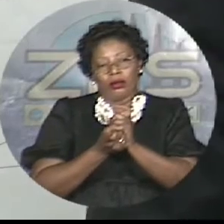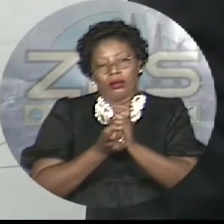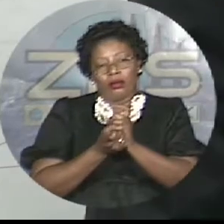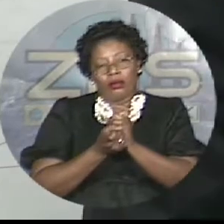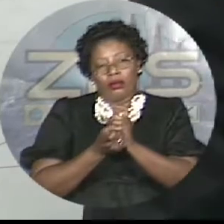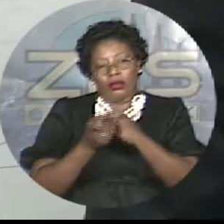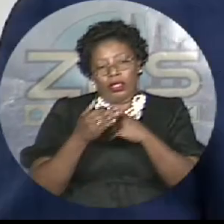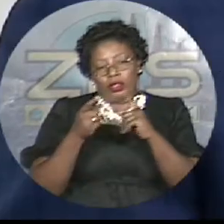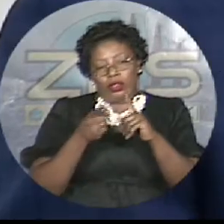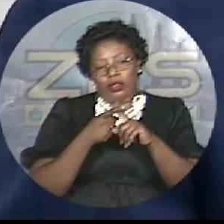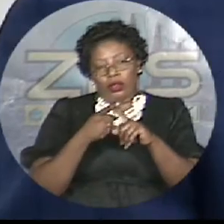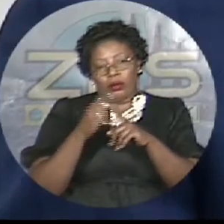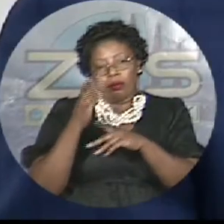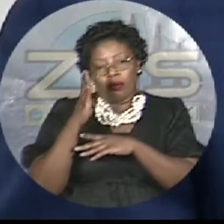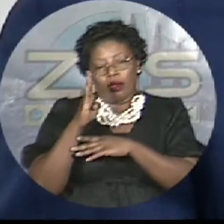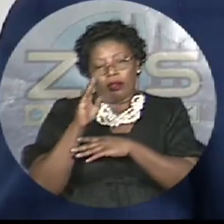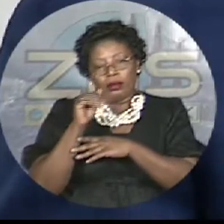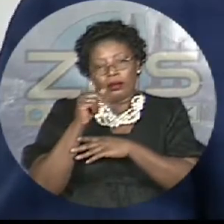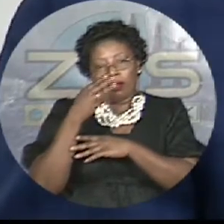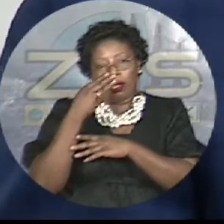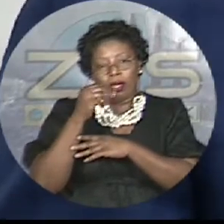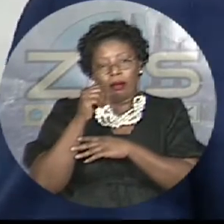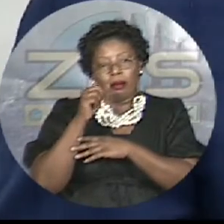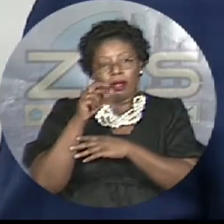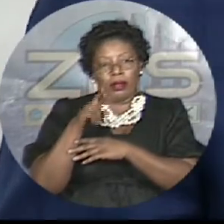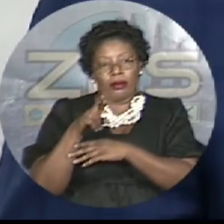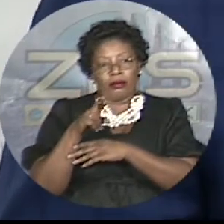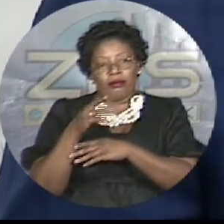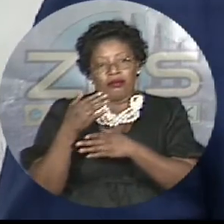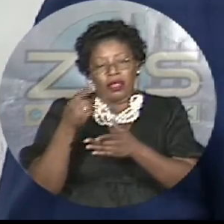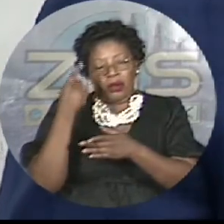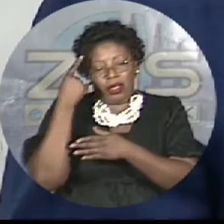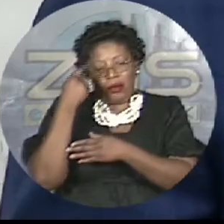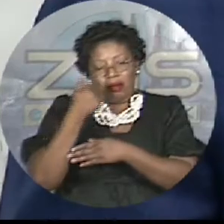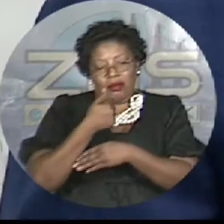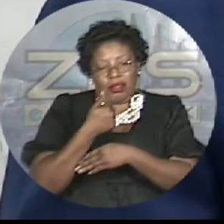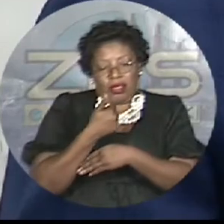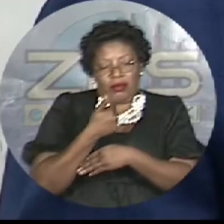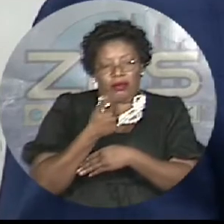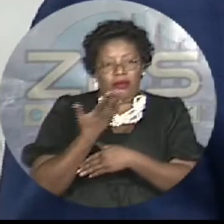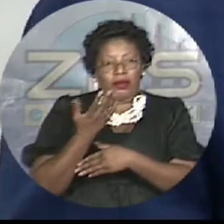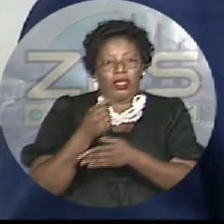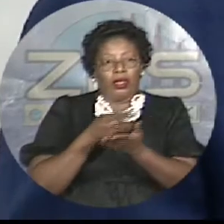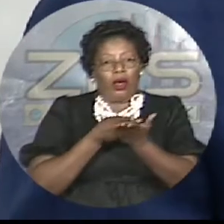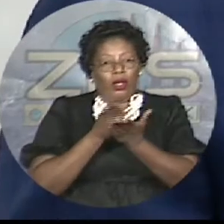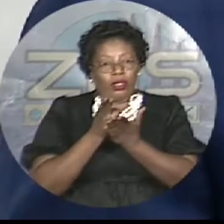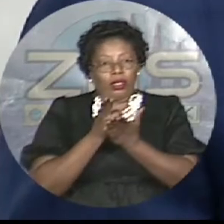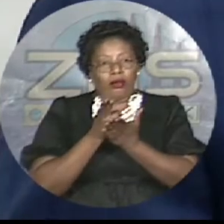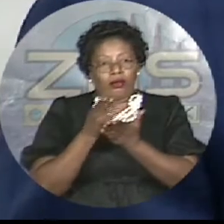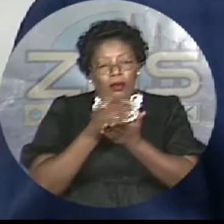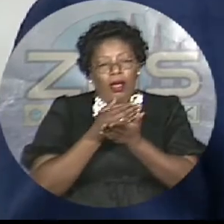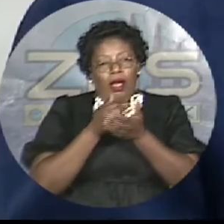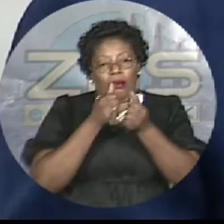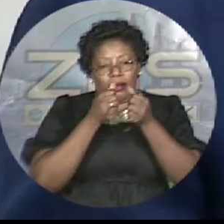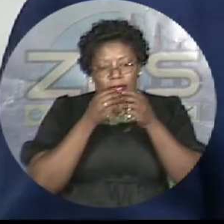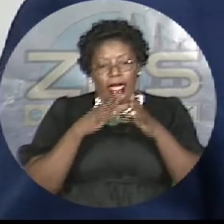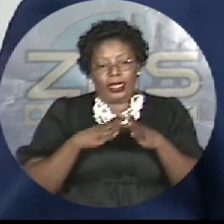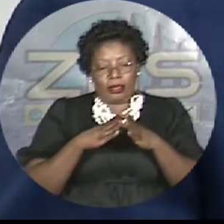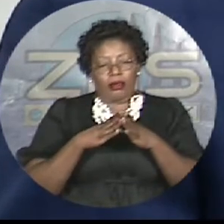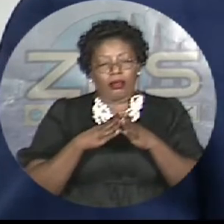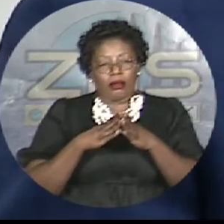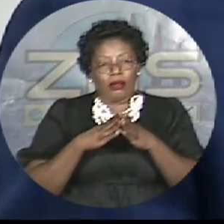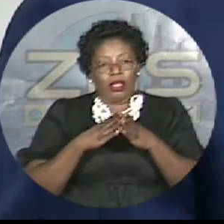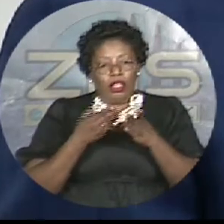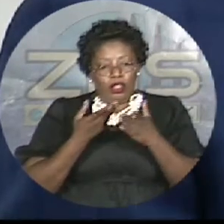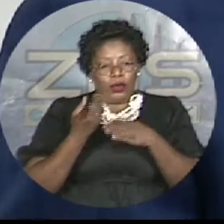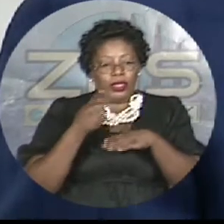claims settlement. As we look out and think about ourselves, I mean, so many of us honestly are blessed and were spared